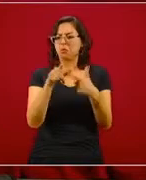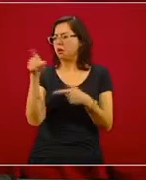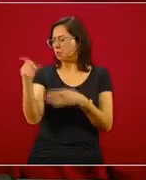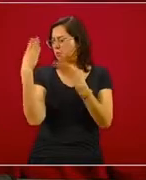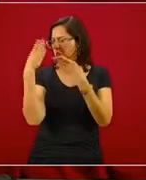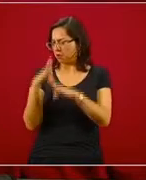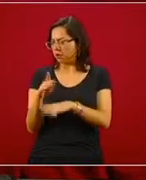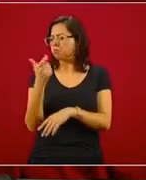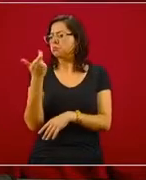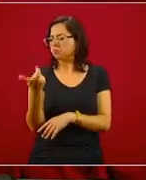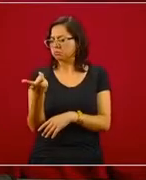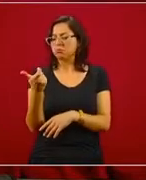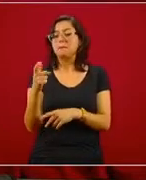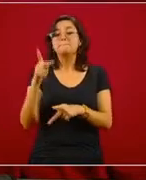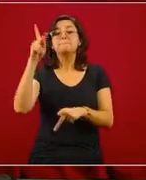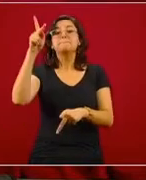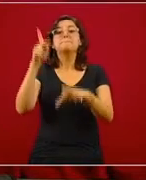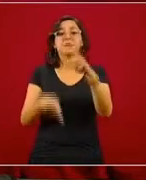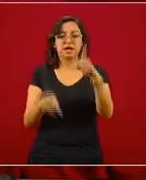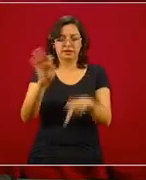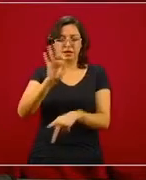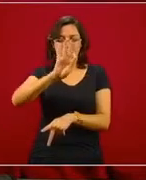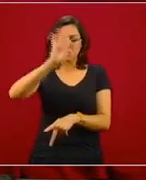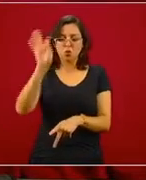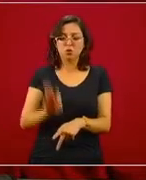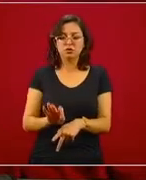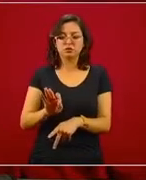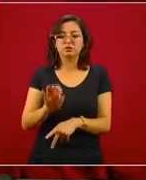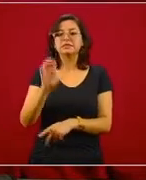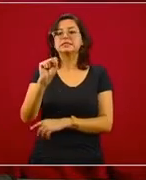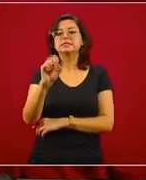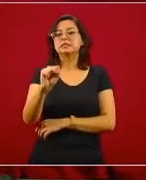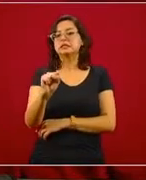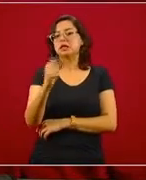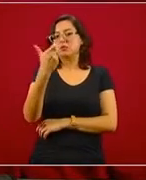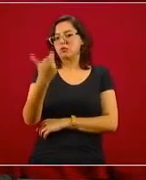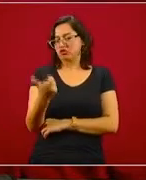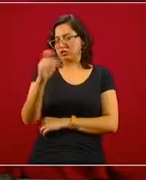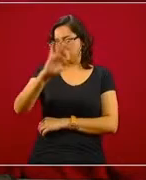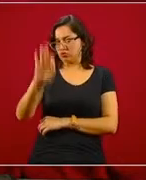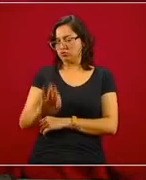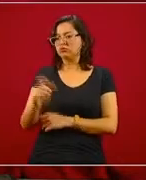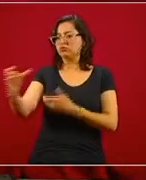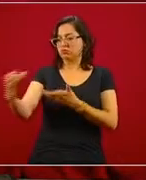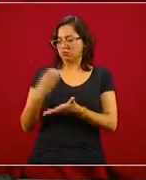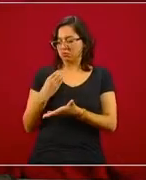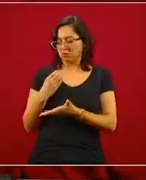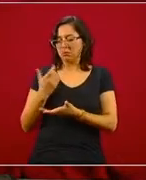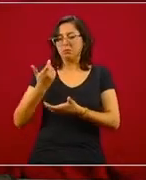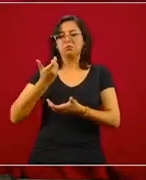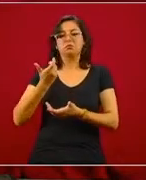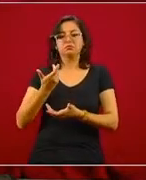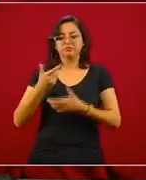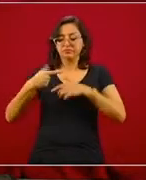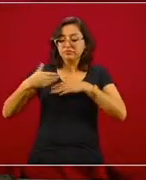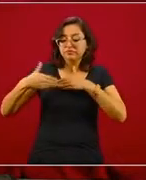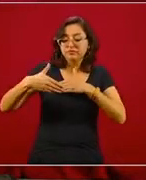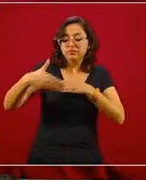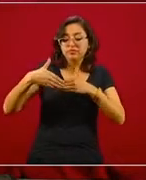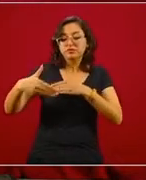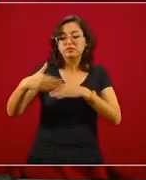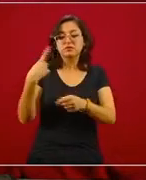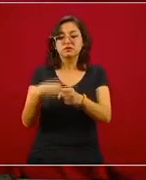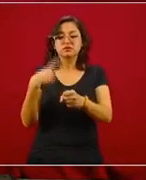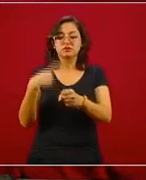disability, and that disability will allow me to have a some temporary benefit, which